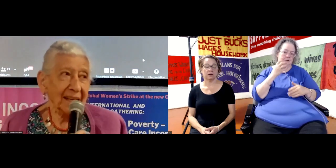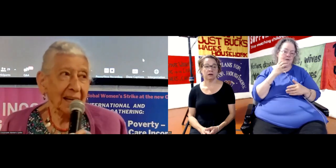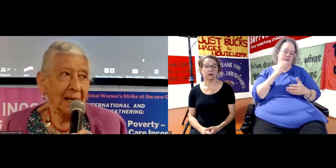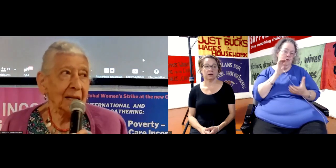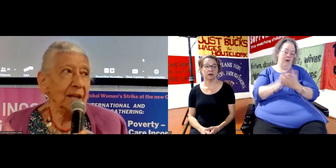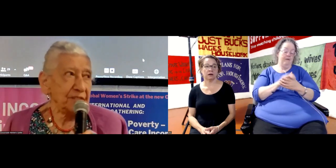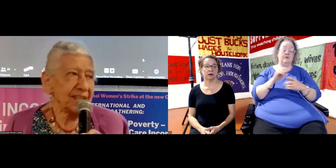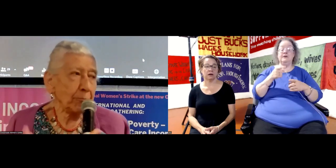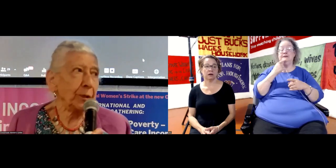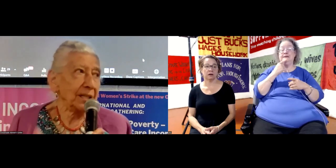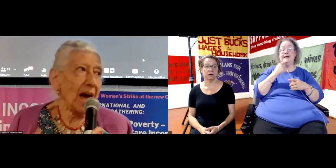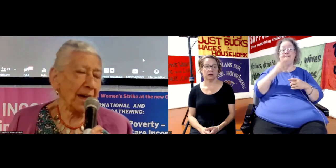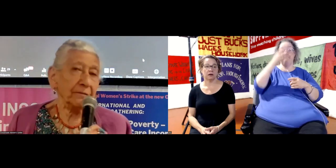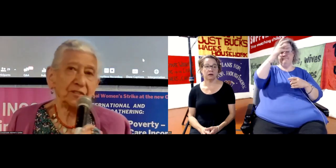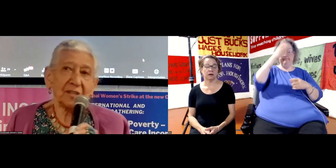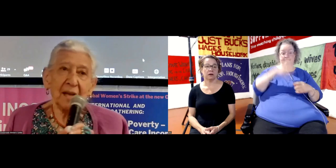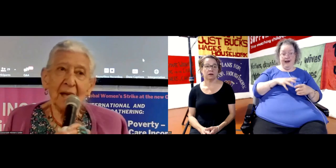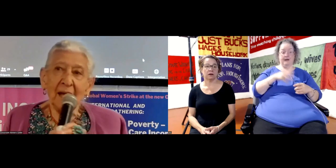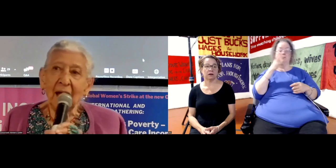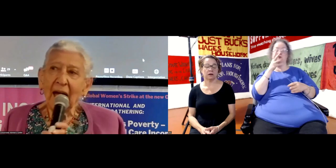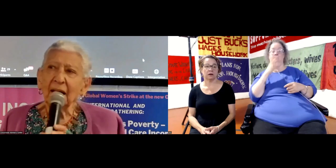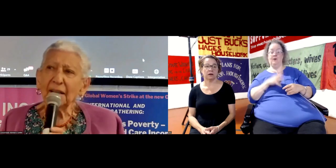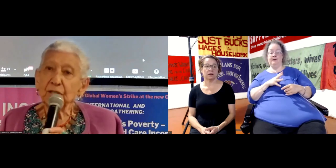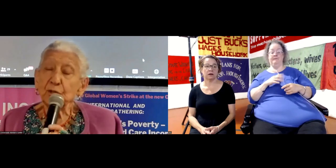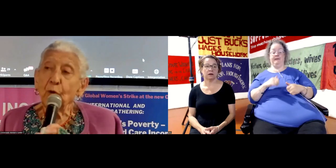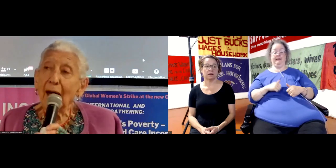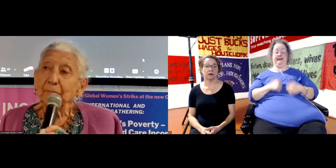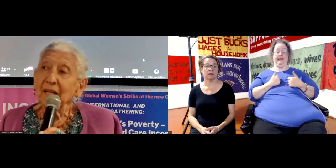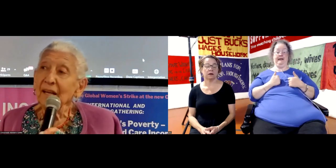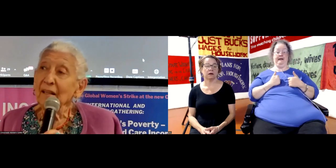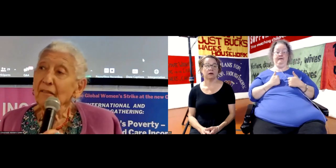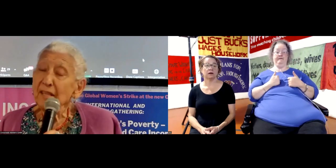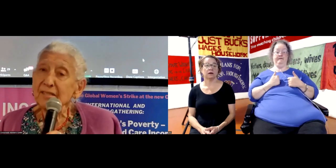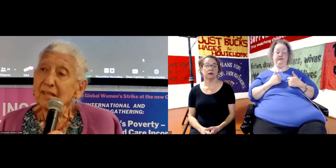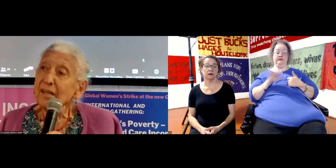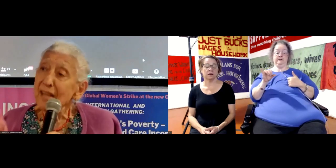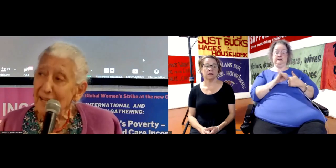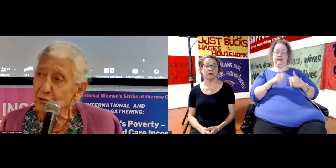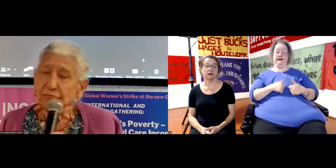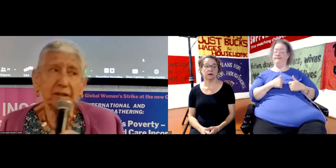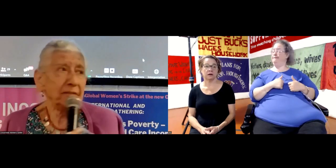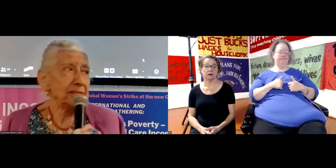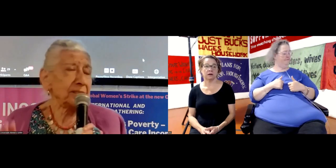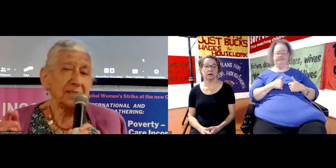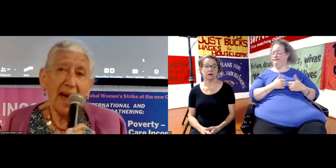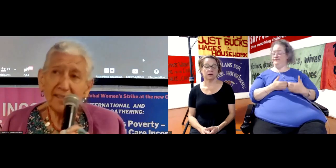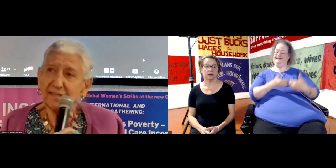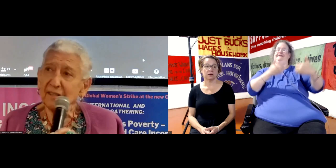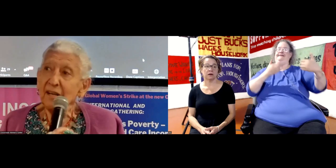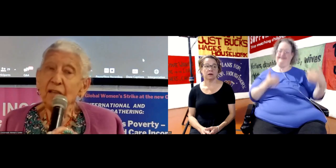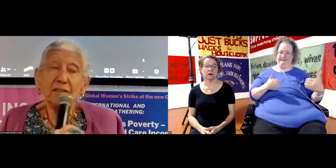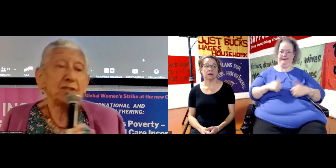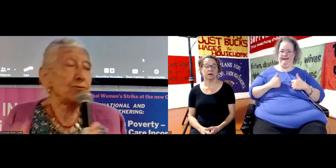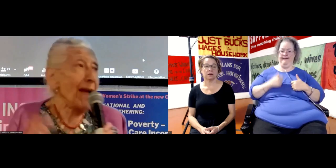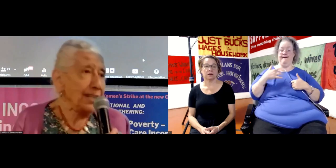women live separate lives. And I described this catastrophe, this